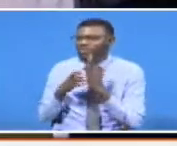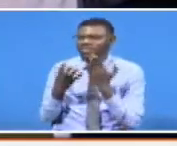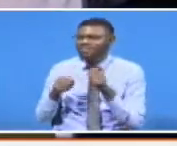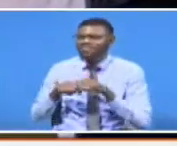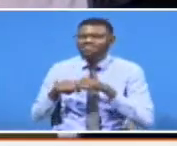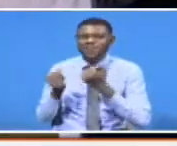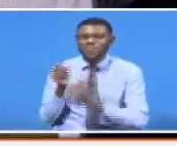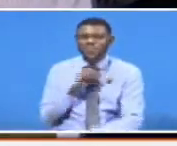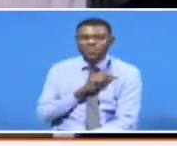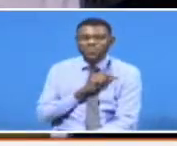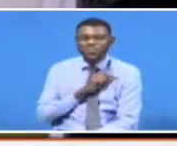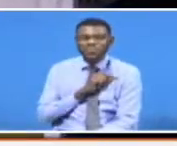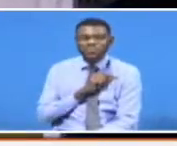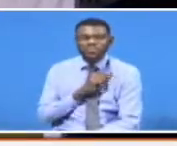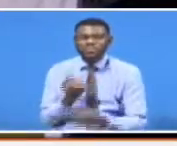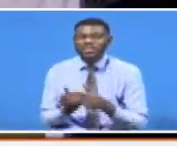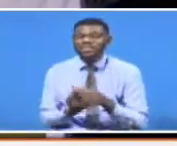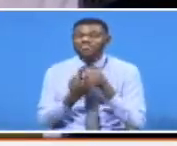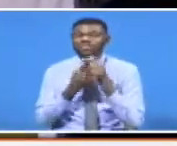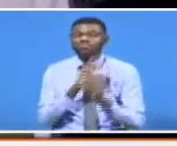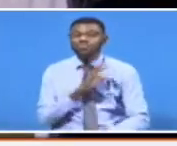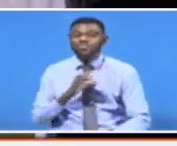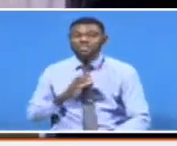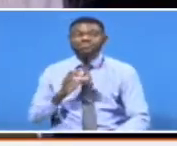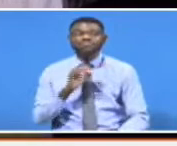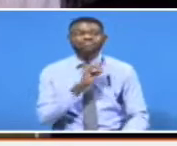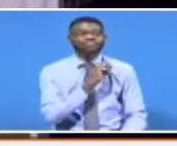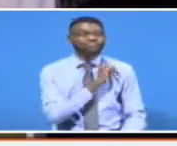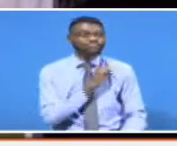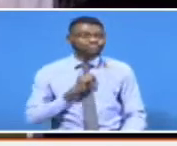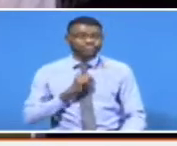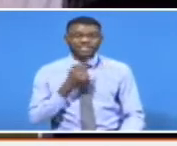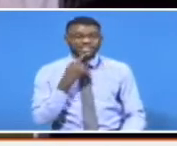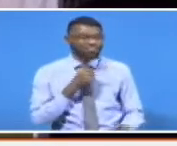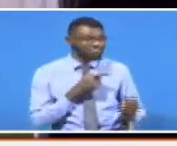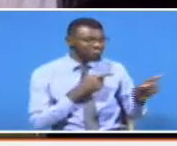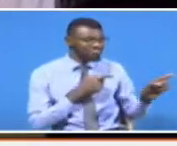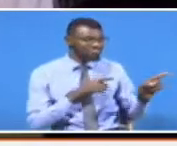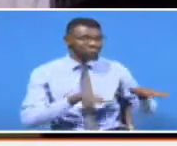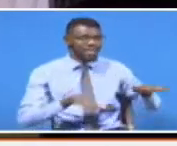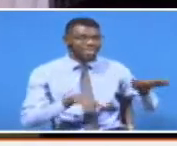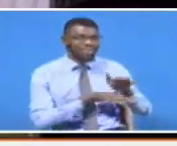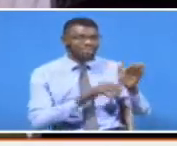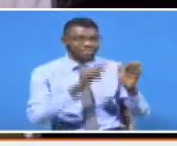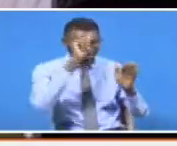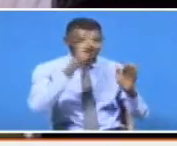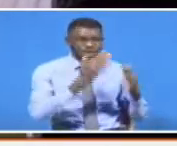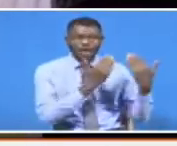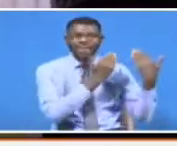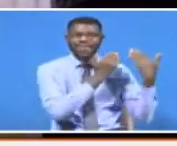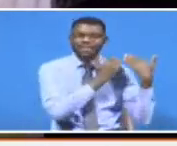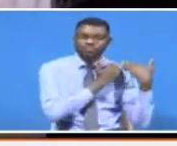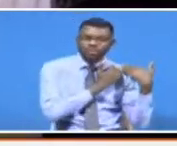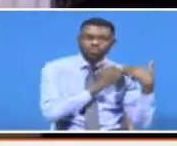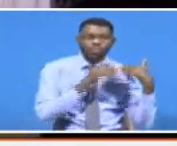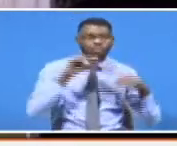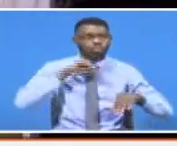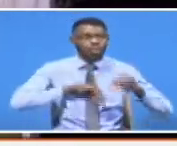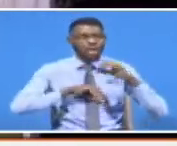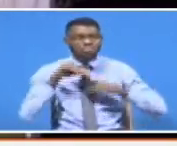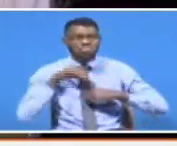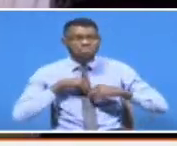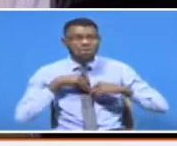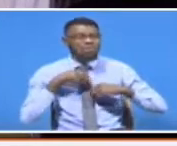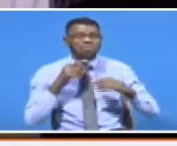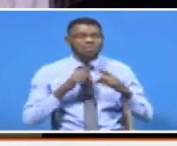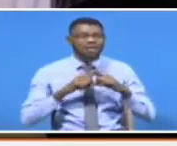The special committee of the Senate found the deputy governor to be culpable. What has played out in the Senate in the debate which was going